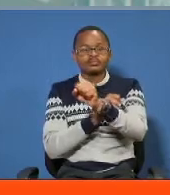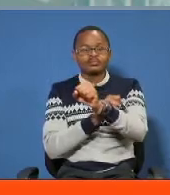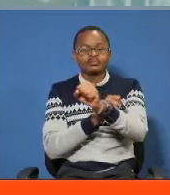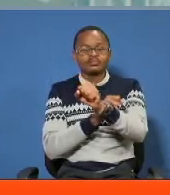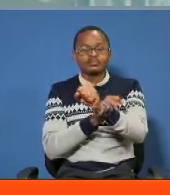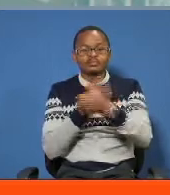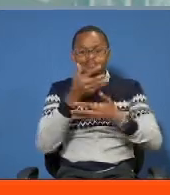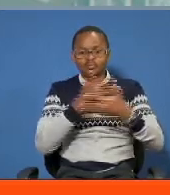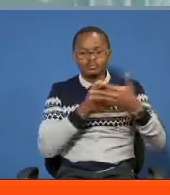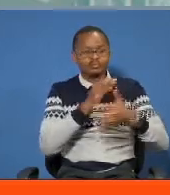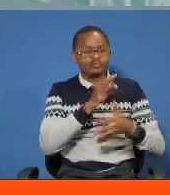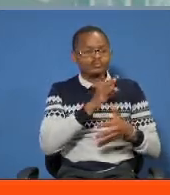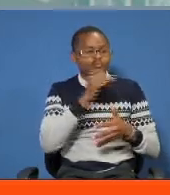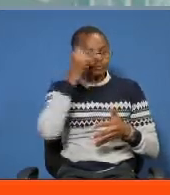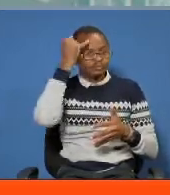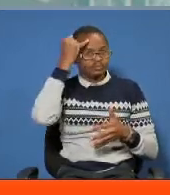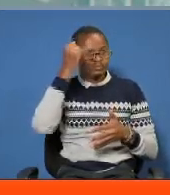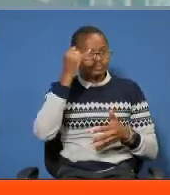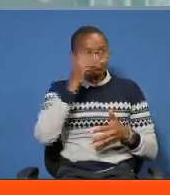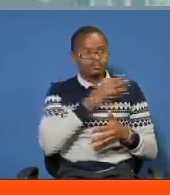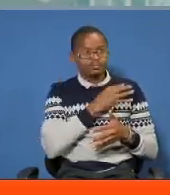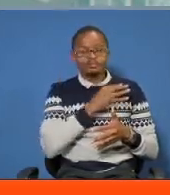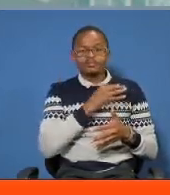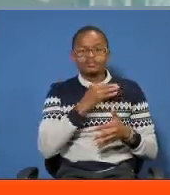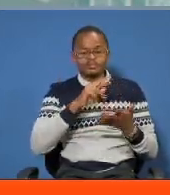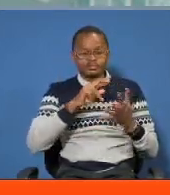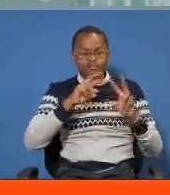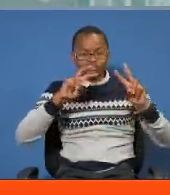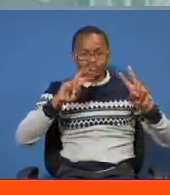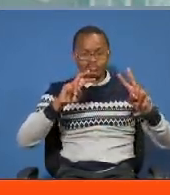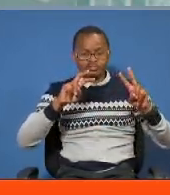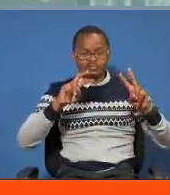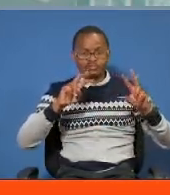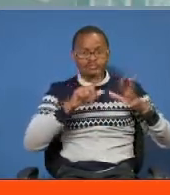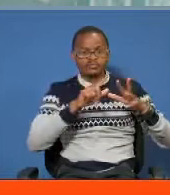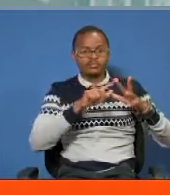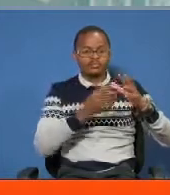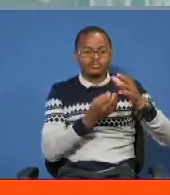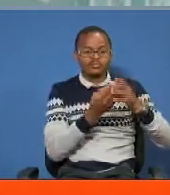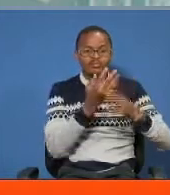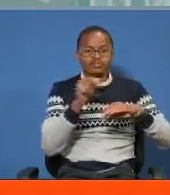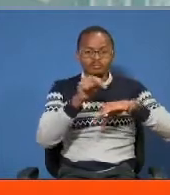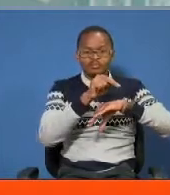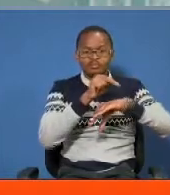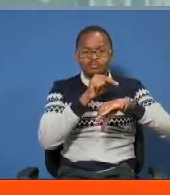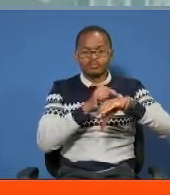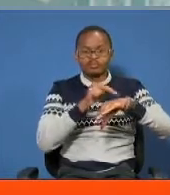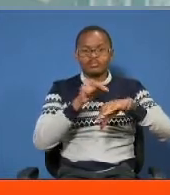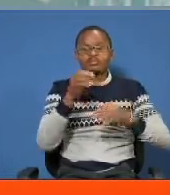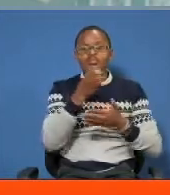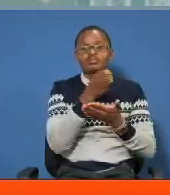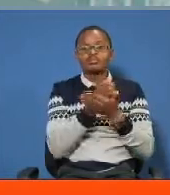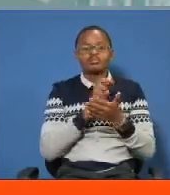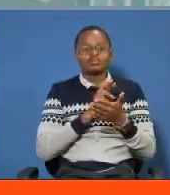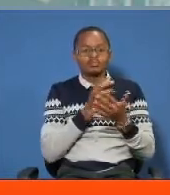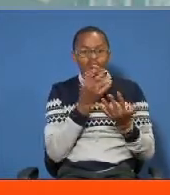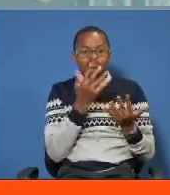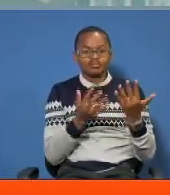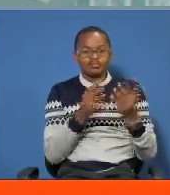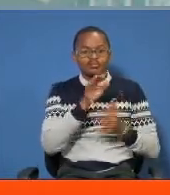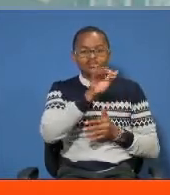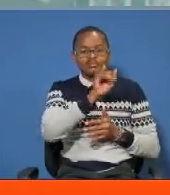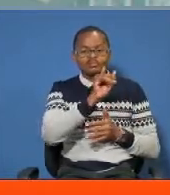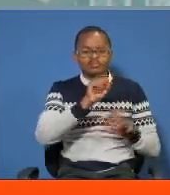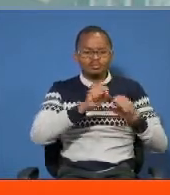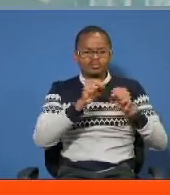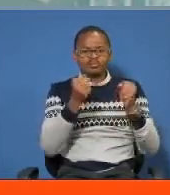the commercialization of ideas and research and so forth, and then grow the national innovation ecosystem. And we measure